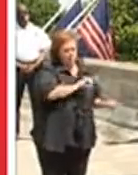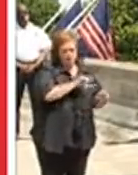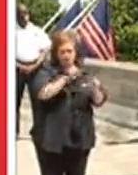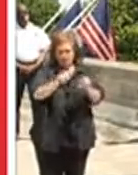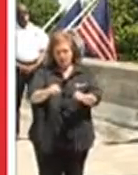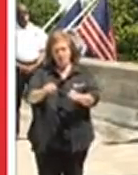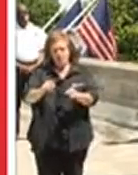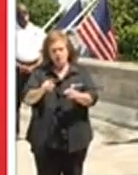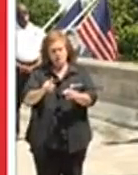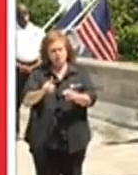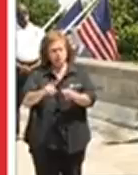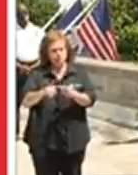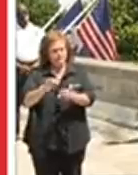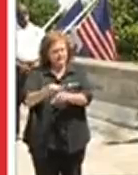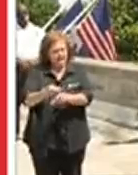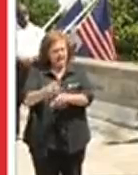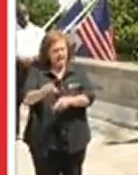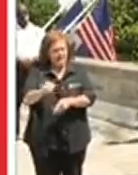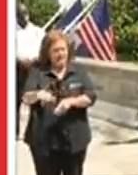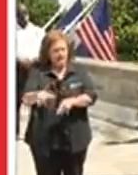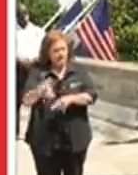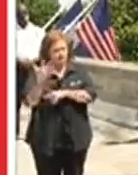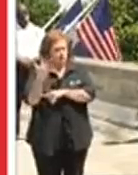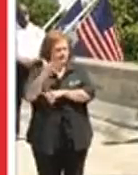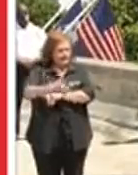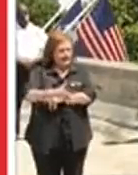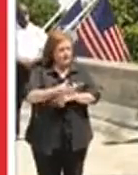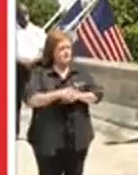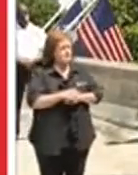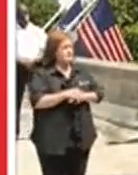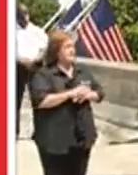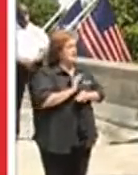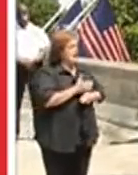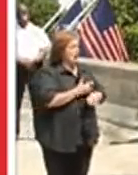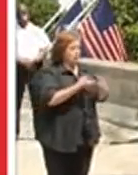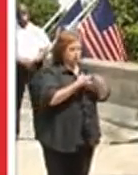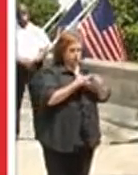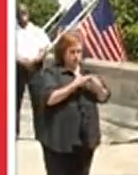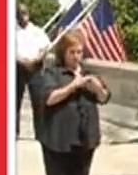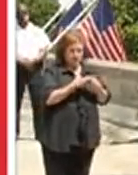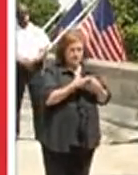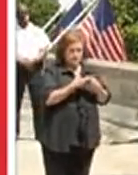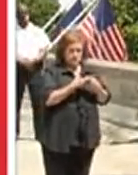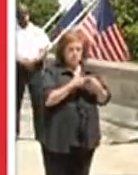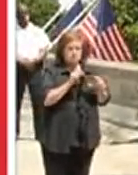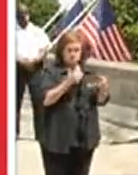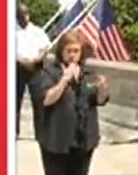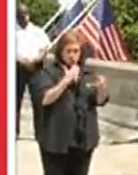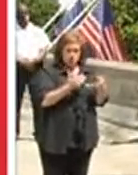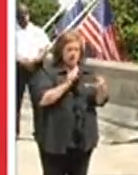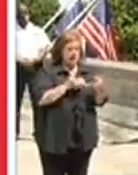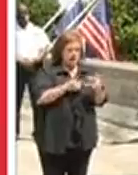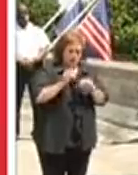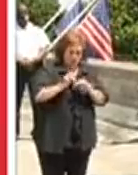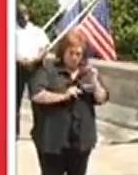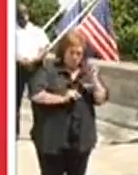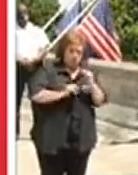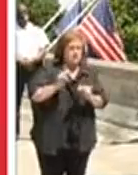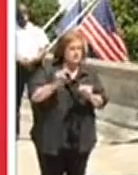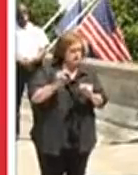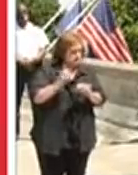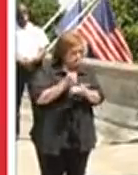can. On our city asset side, our generators are in a very good position. Our buildings are secure.